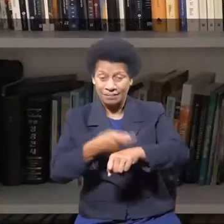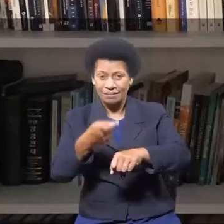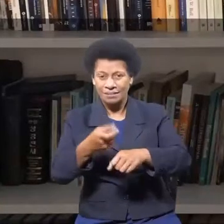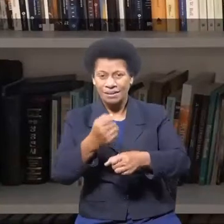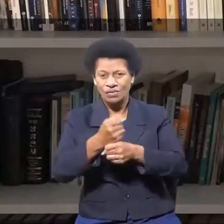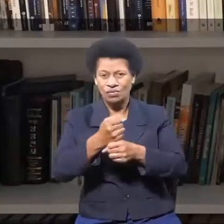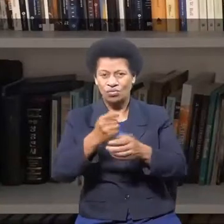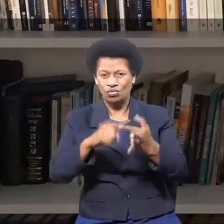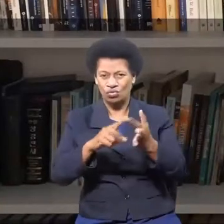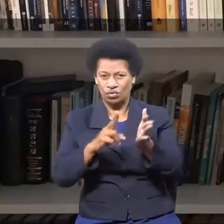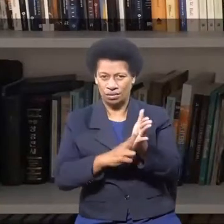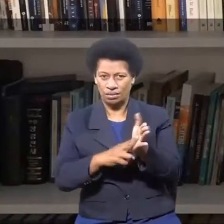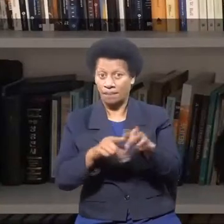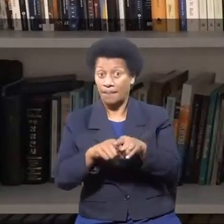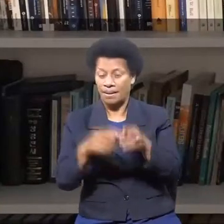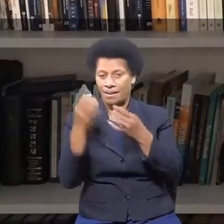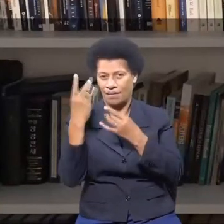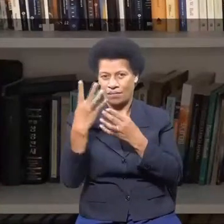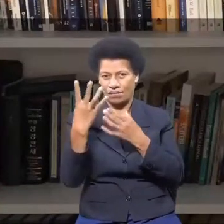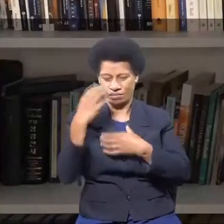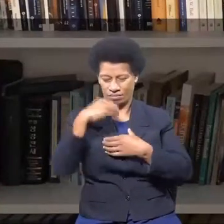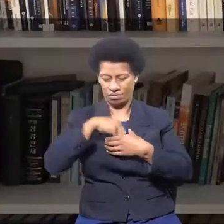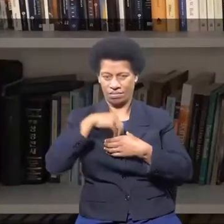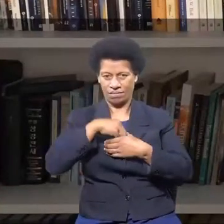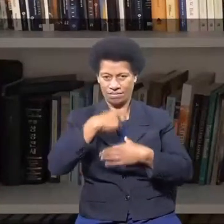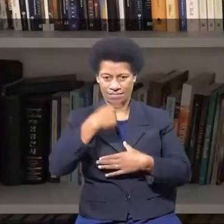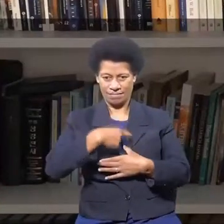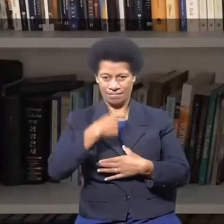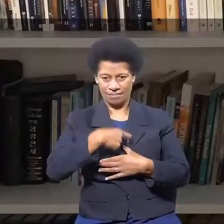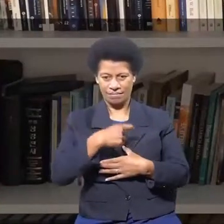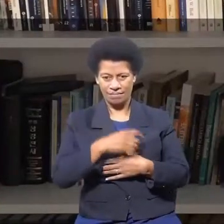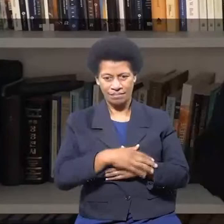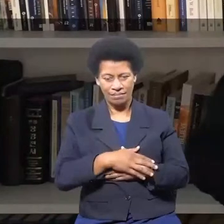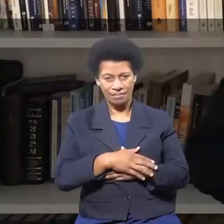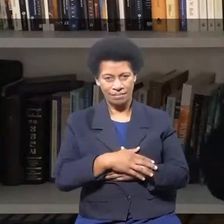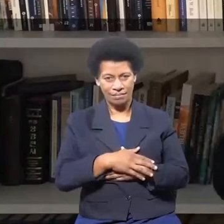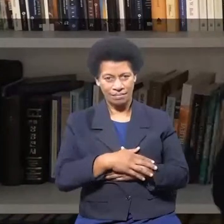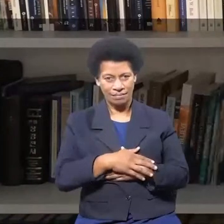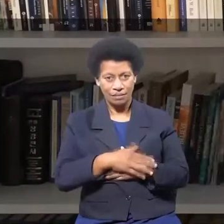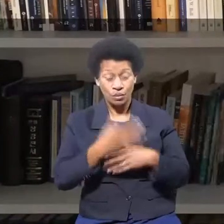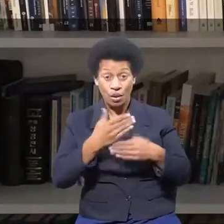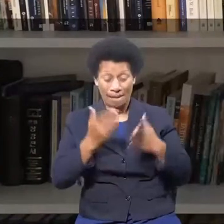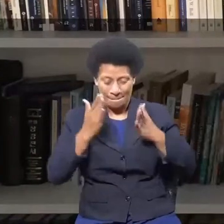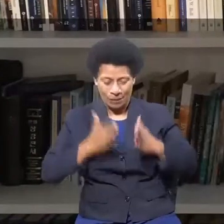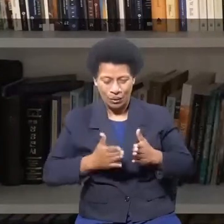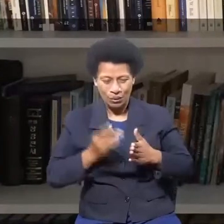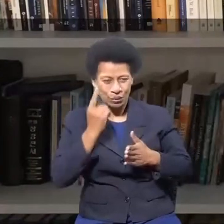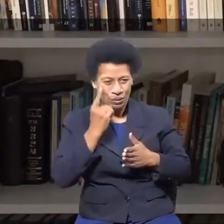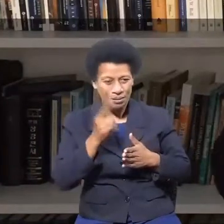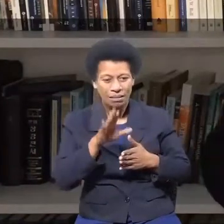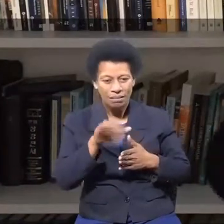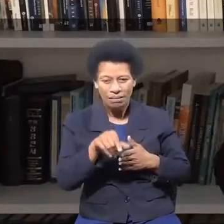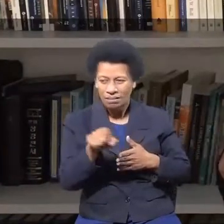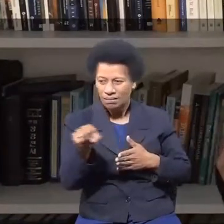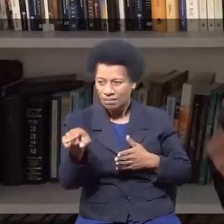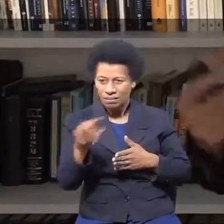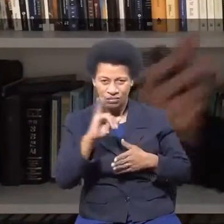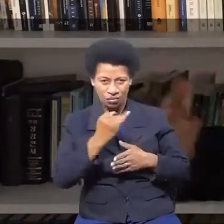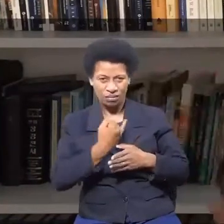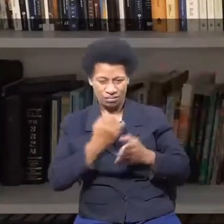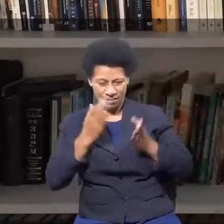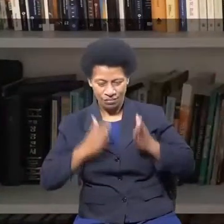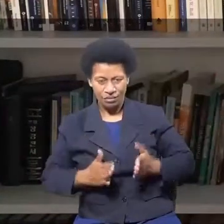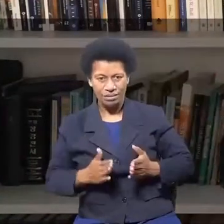of the information that we need to build our bodies,